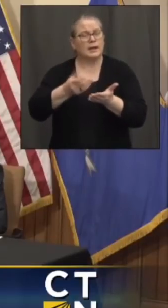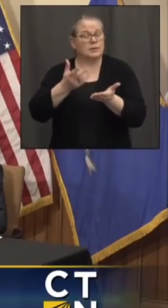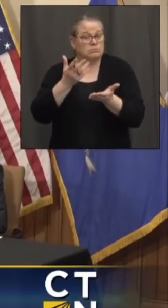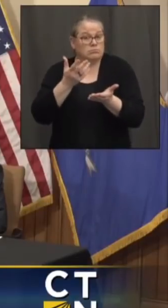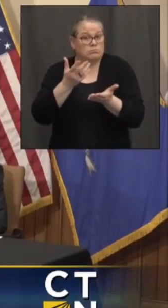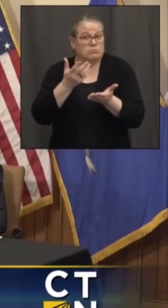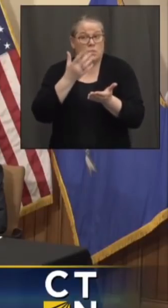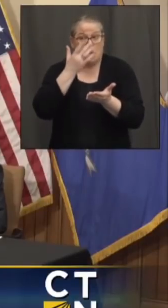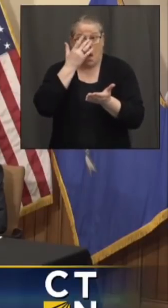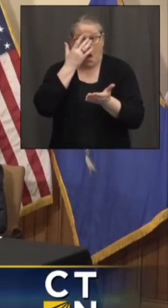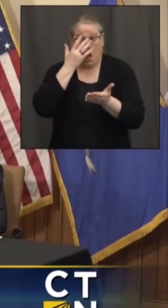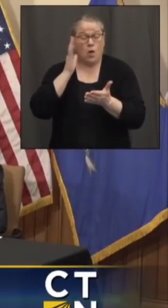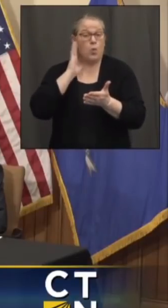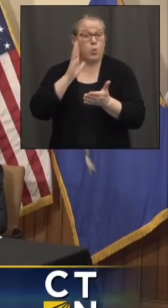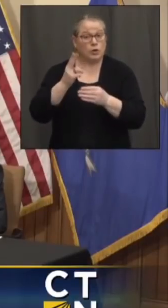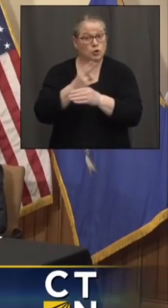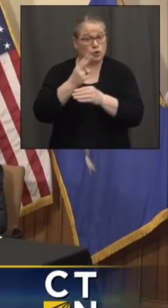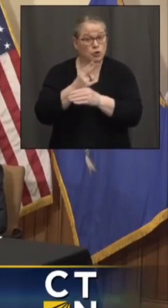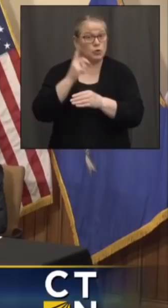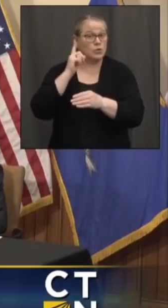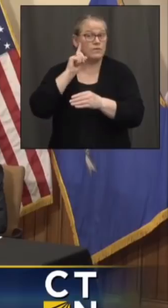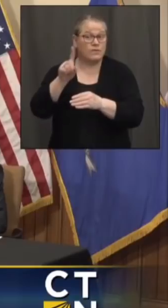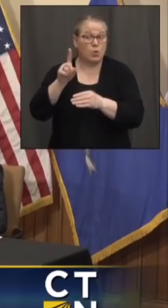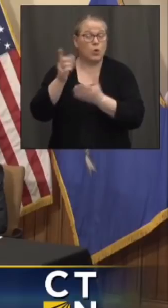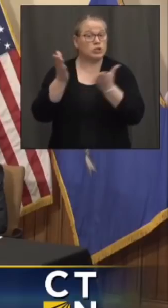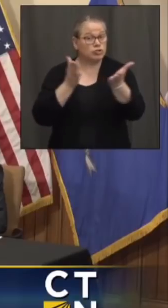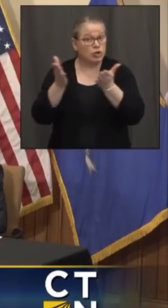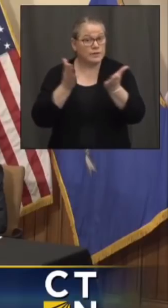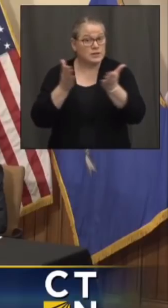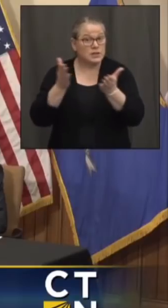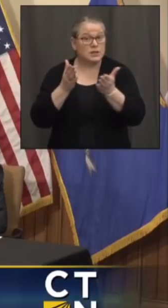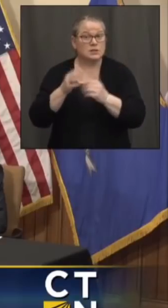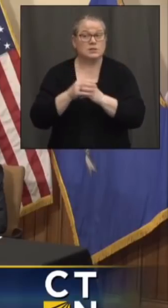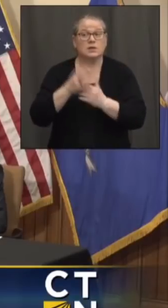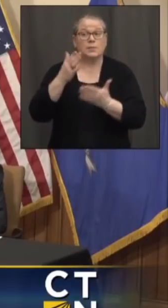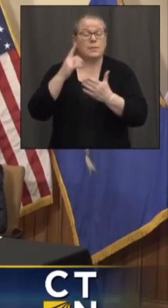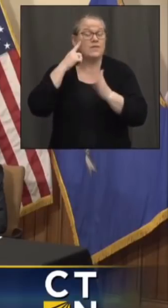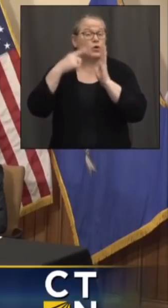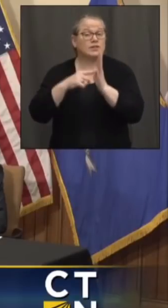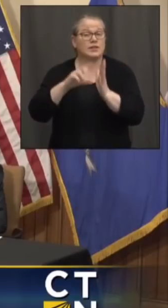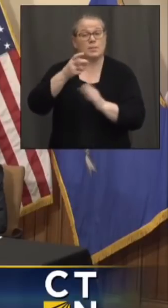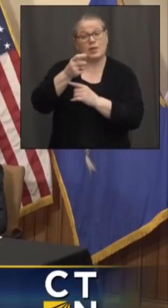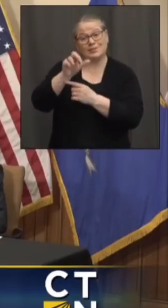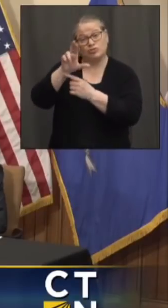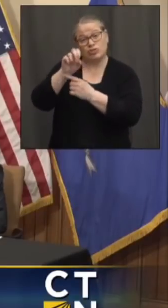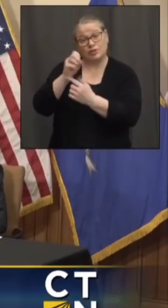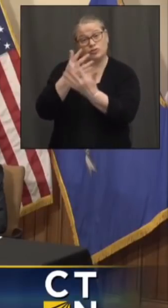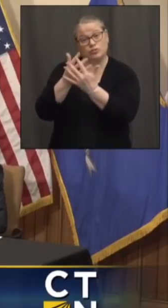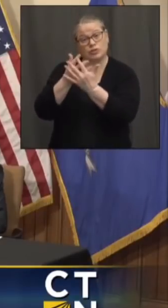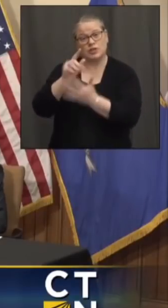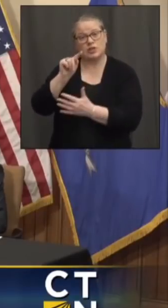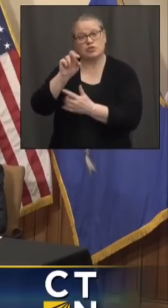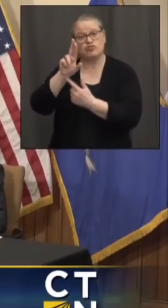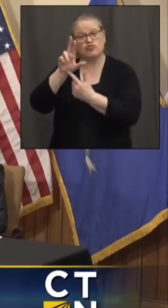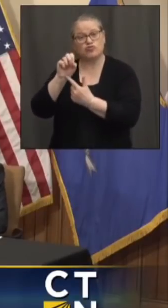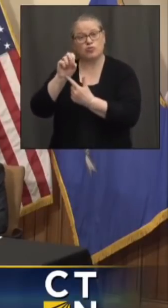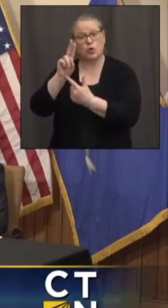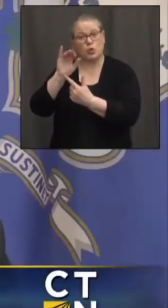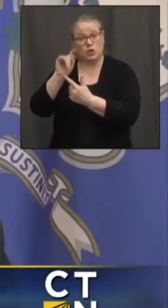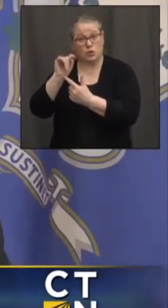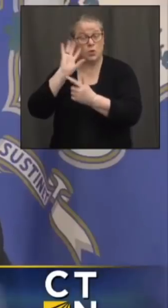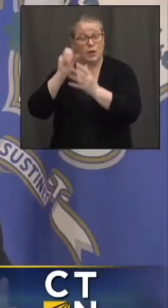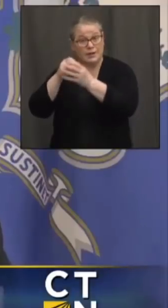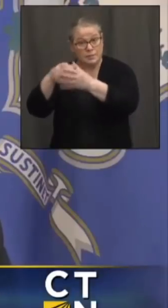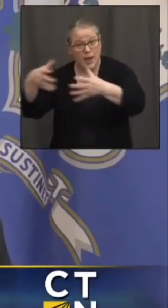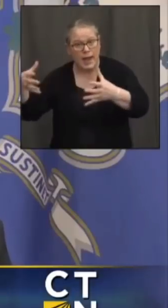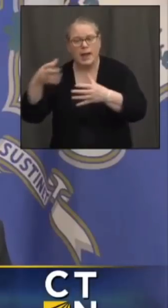in rehabilitative services, such as expanding the True unit at Cheshire or stuff on the front end? Look,